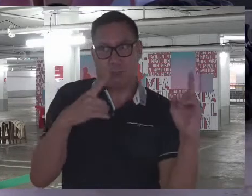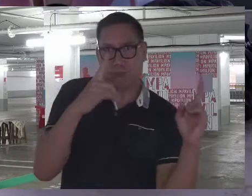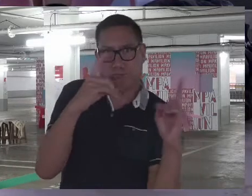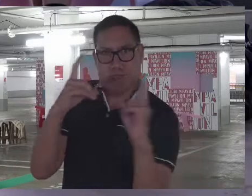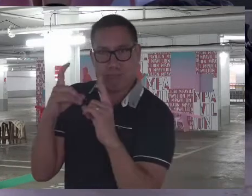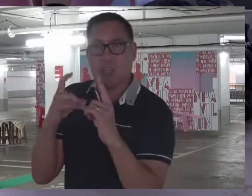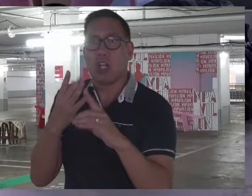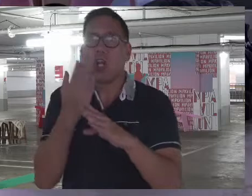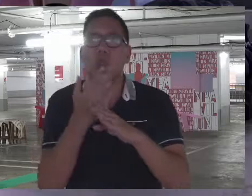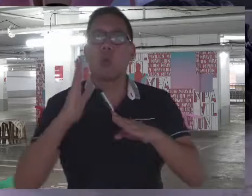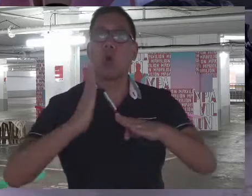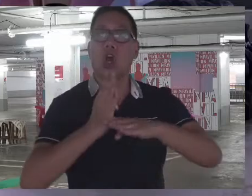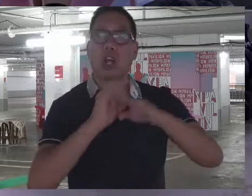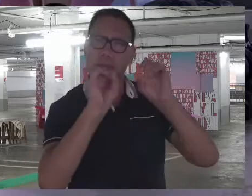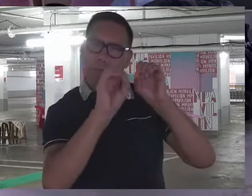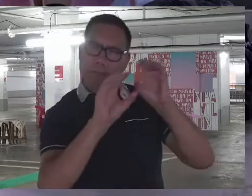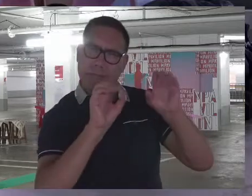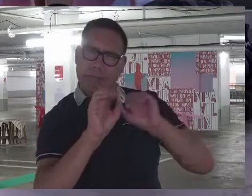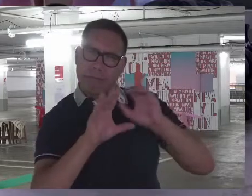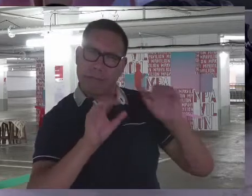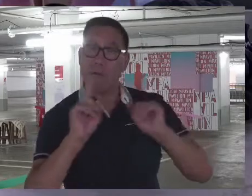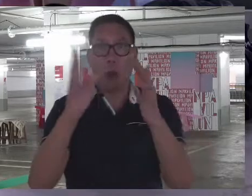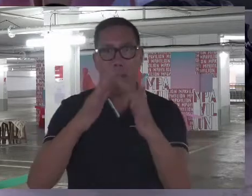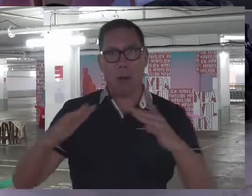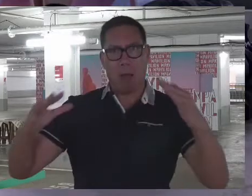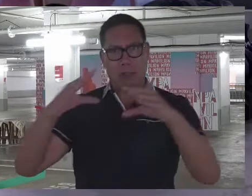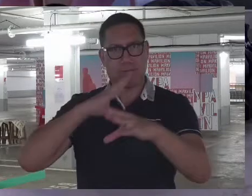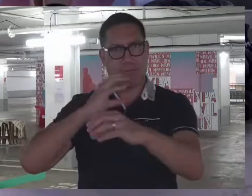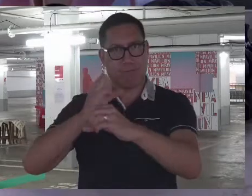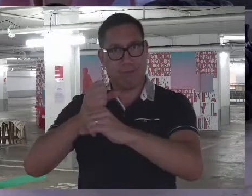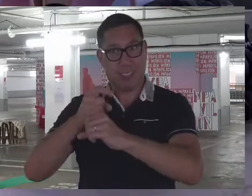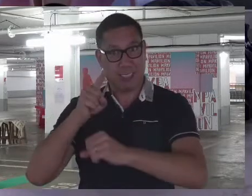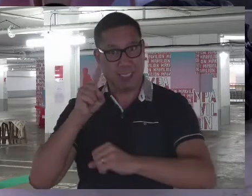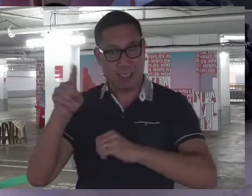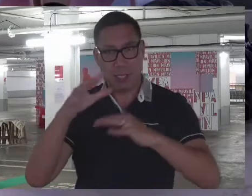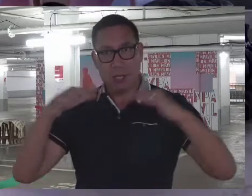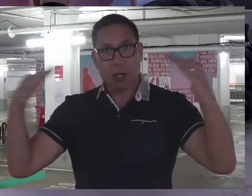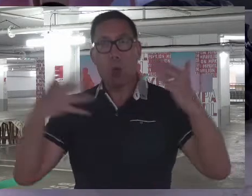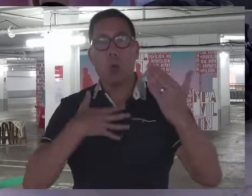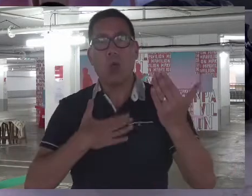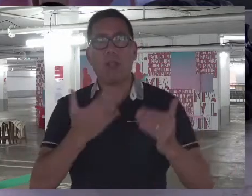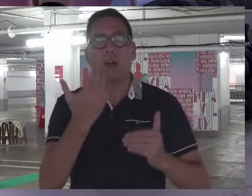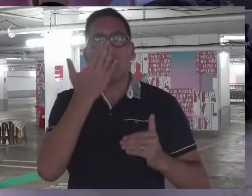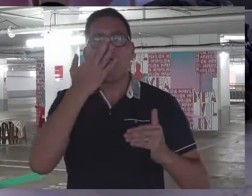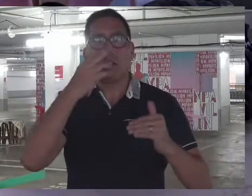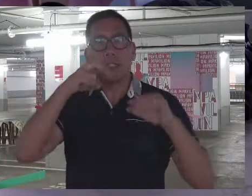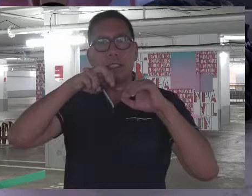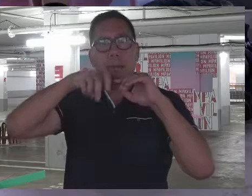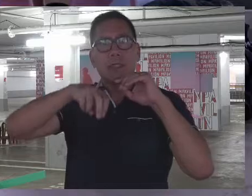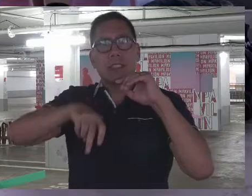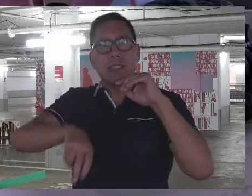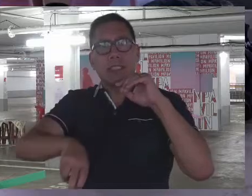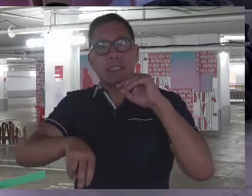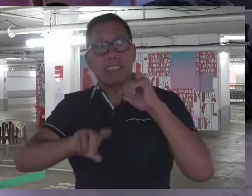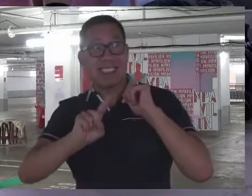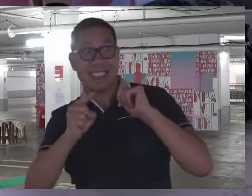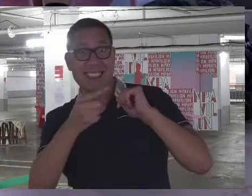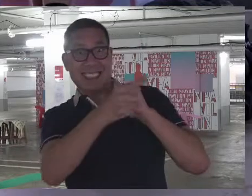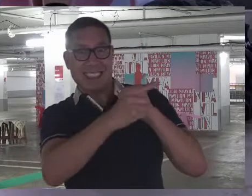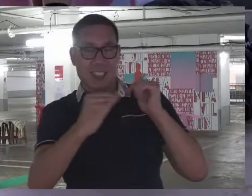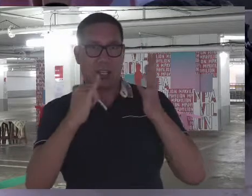in response to Parliament that's presented on the steps of Parliament just around the corner on Spring